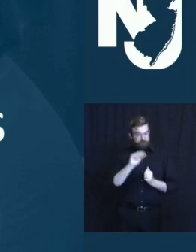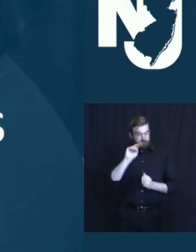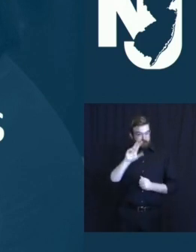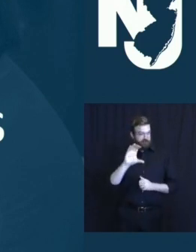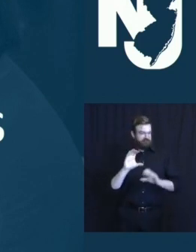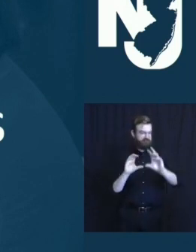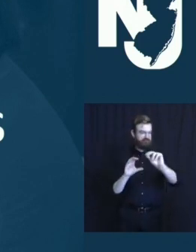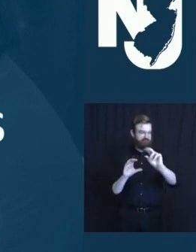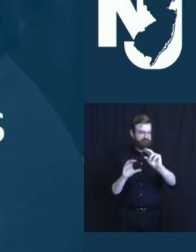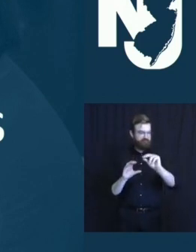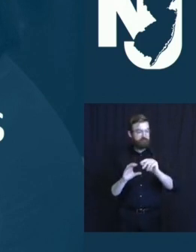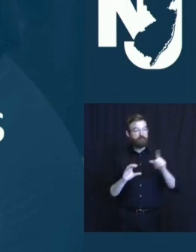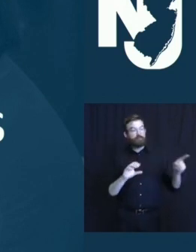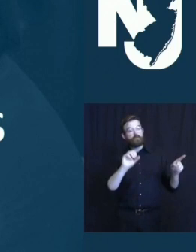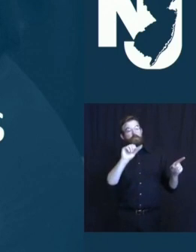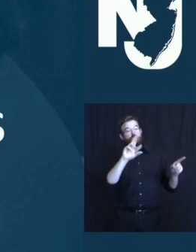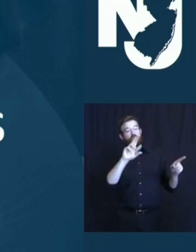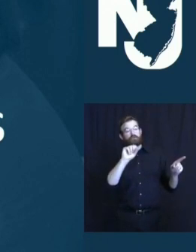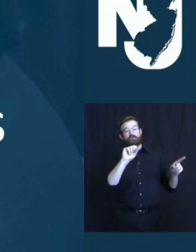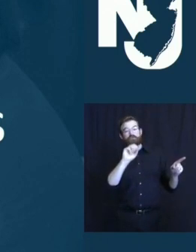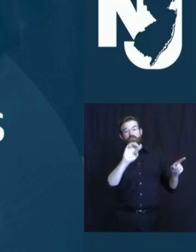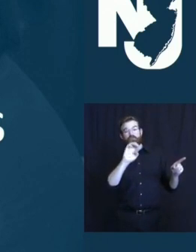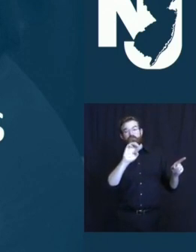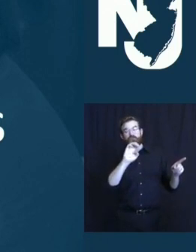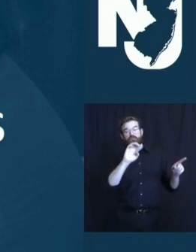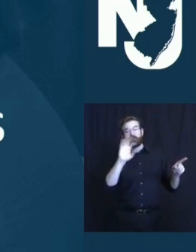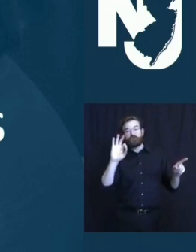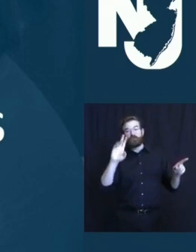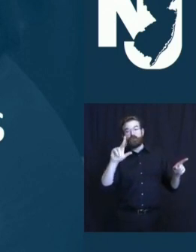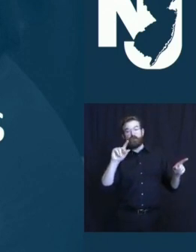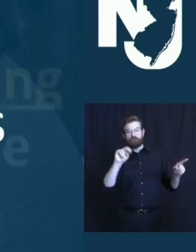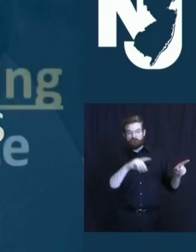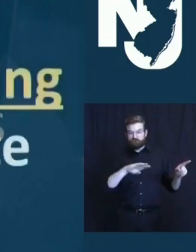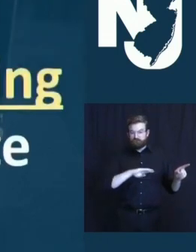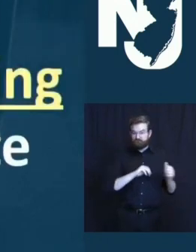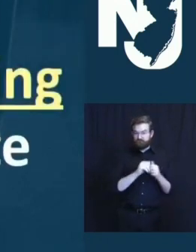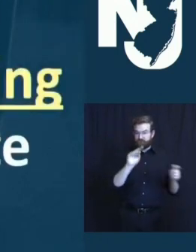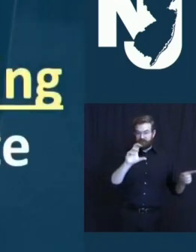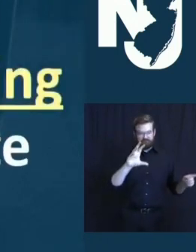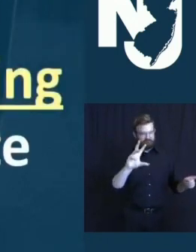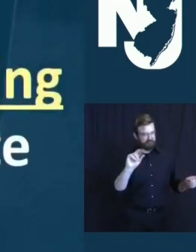Next, Judy, given the weather today, it would be a good opportunity to go online to